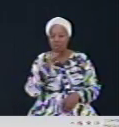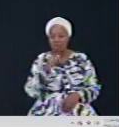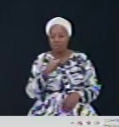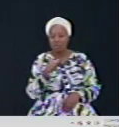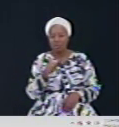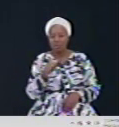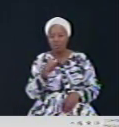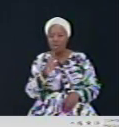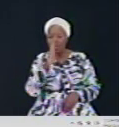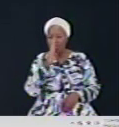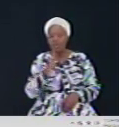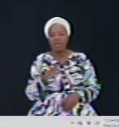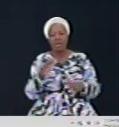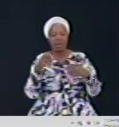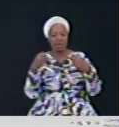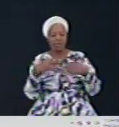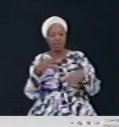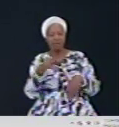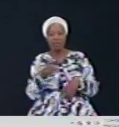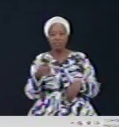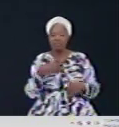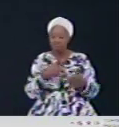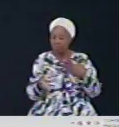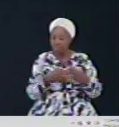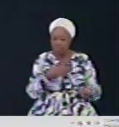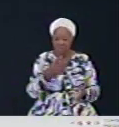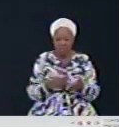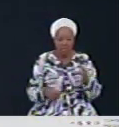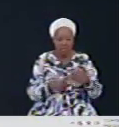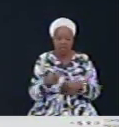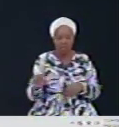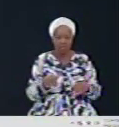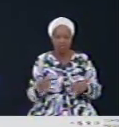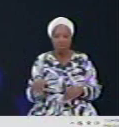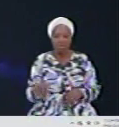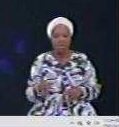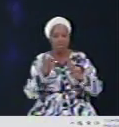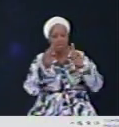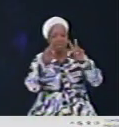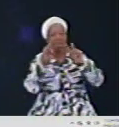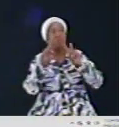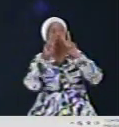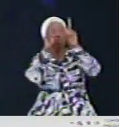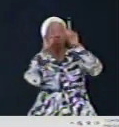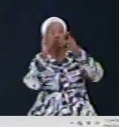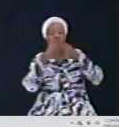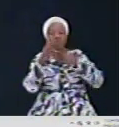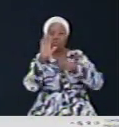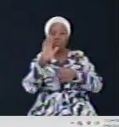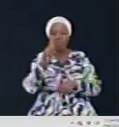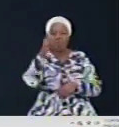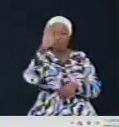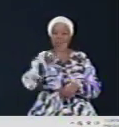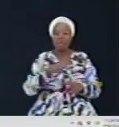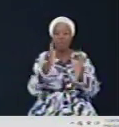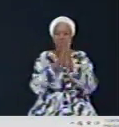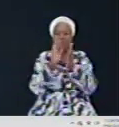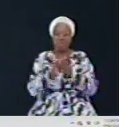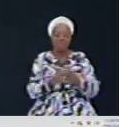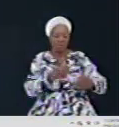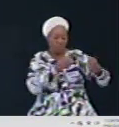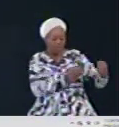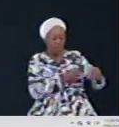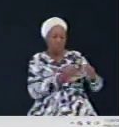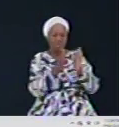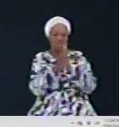trembling for them. Whatever they do, look at your God and pray the courageous prayer